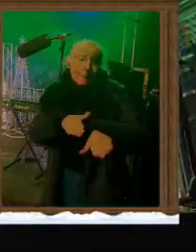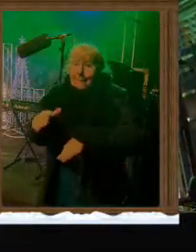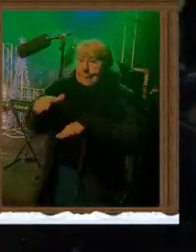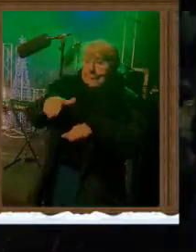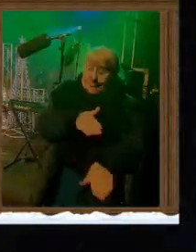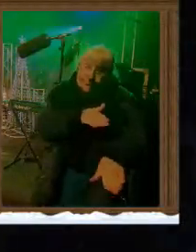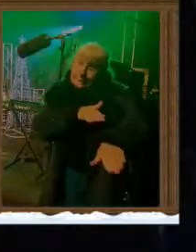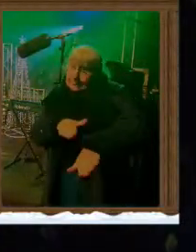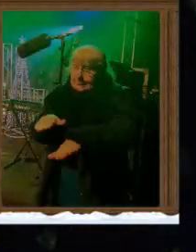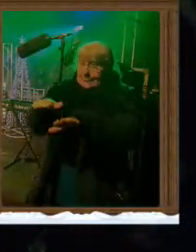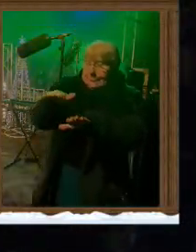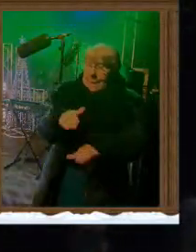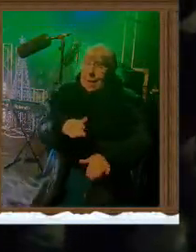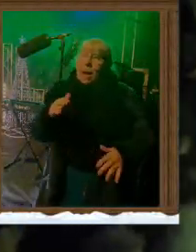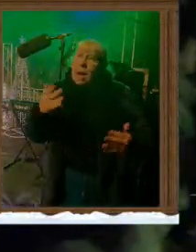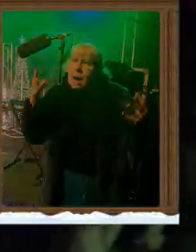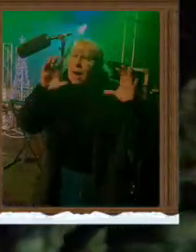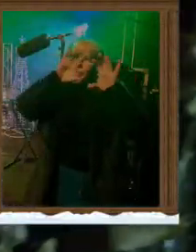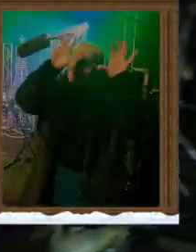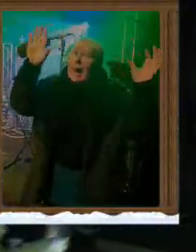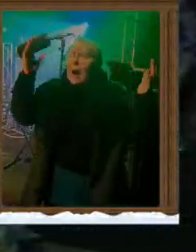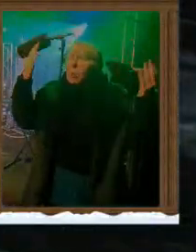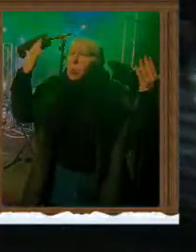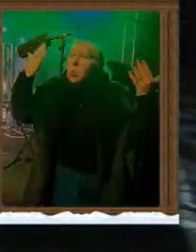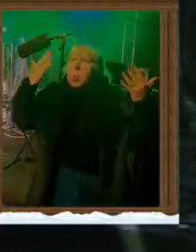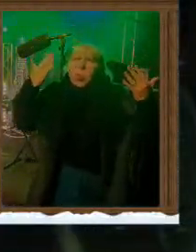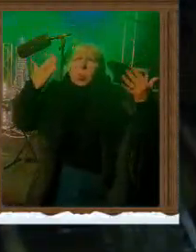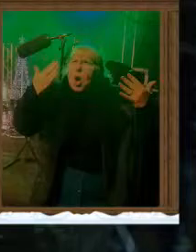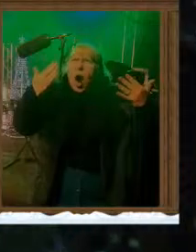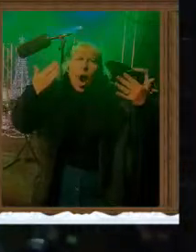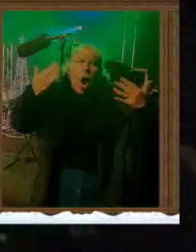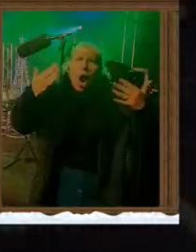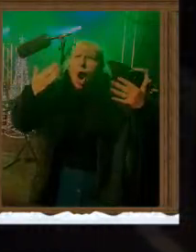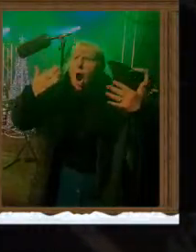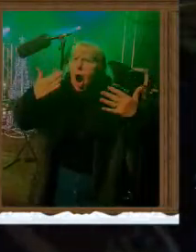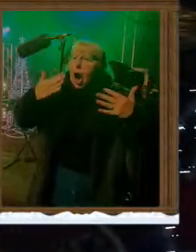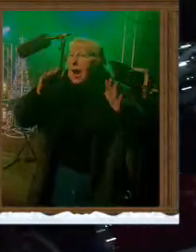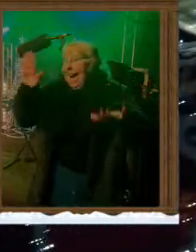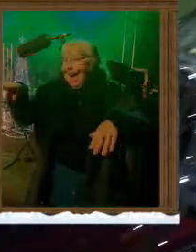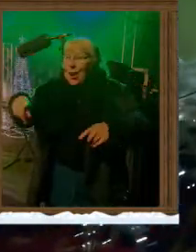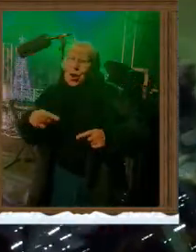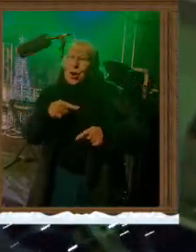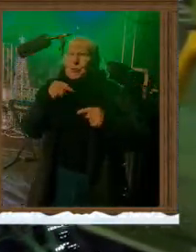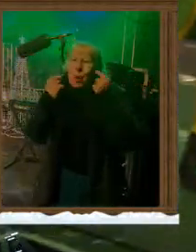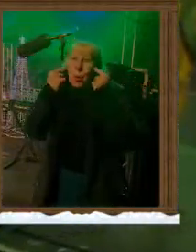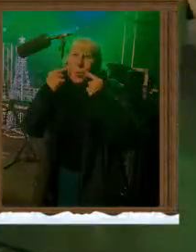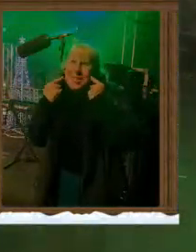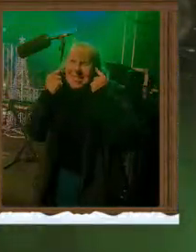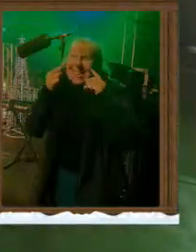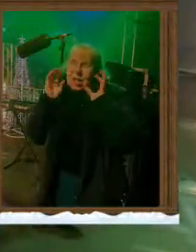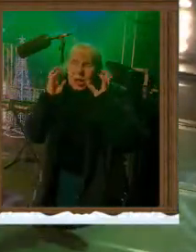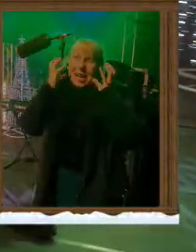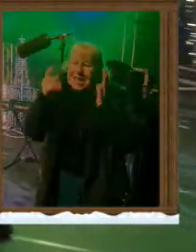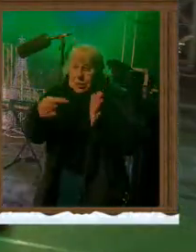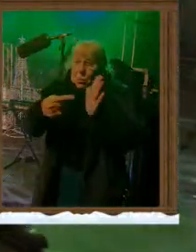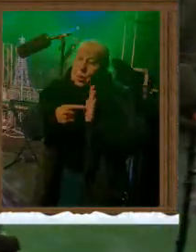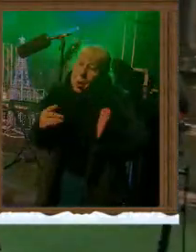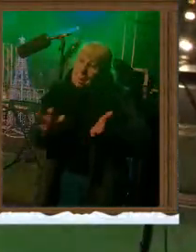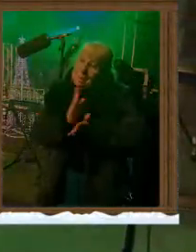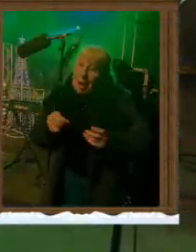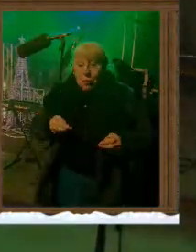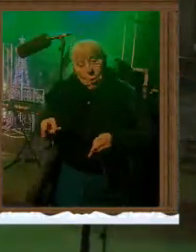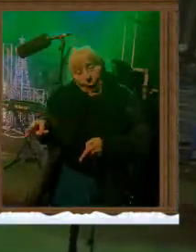park and the storm clouds paint it dark, well, your rosy cheeks are gonna light my